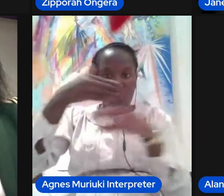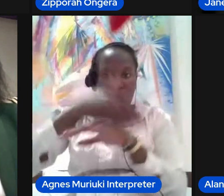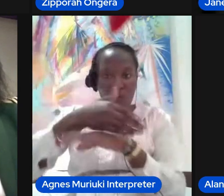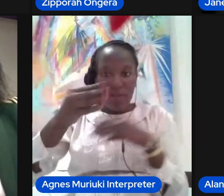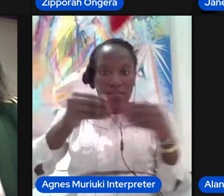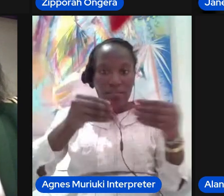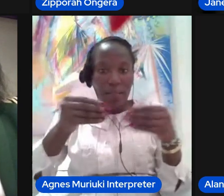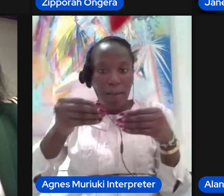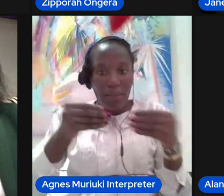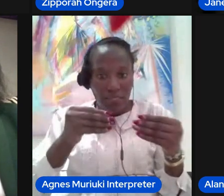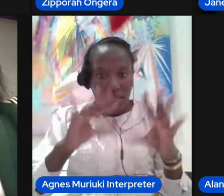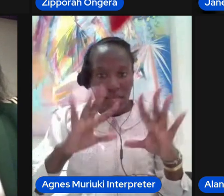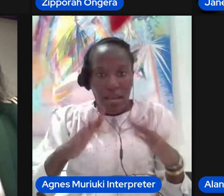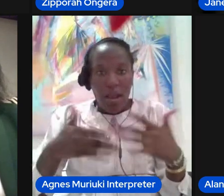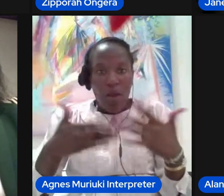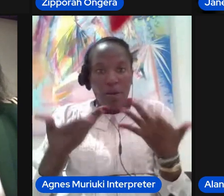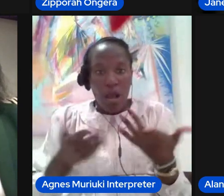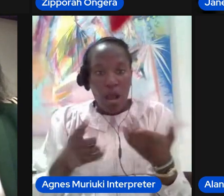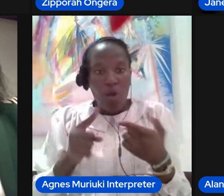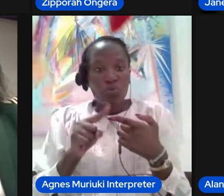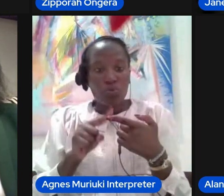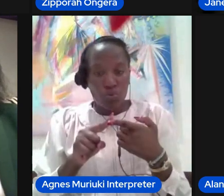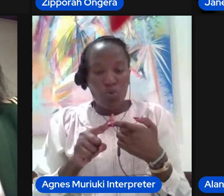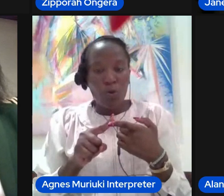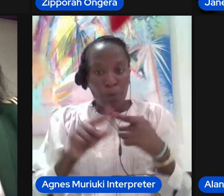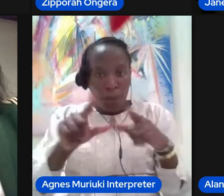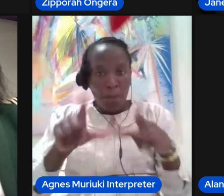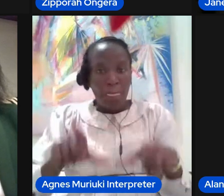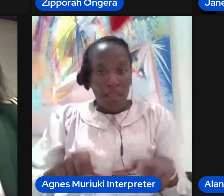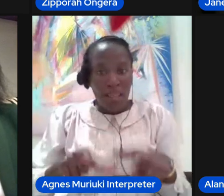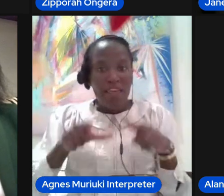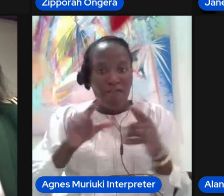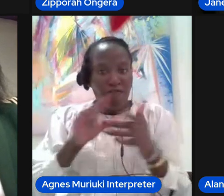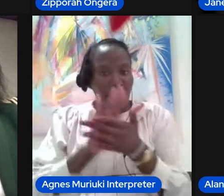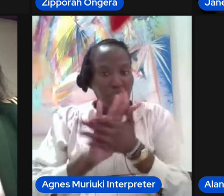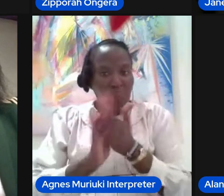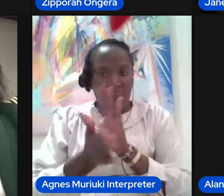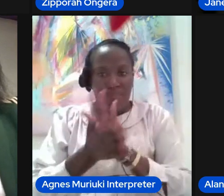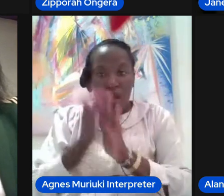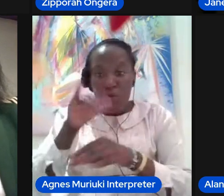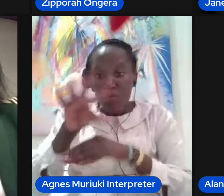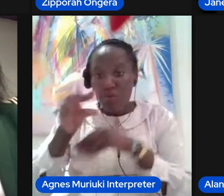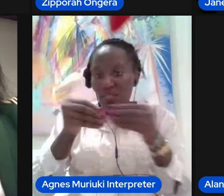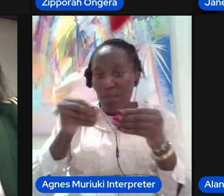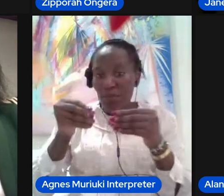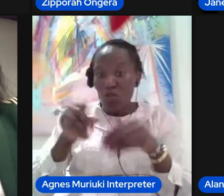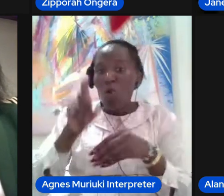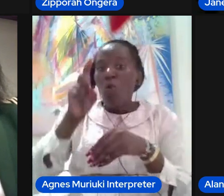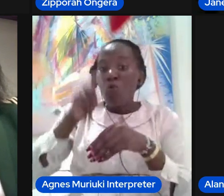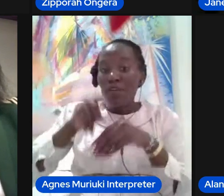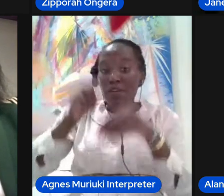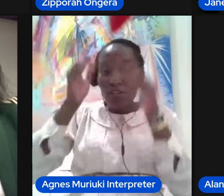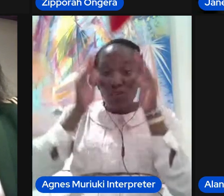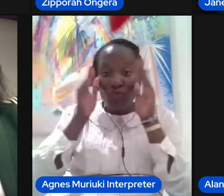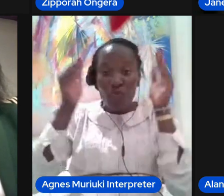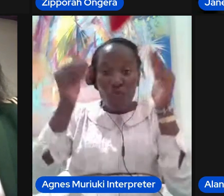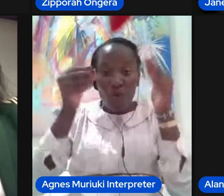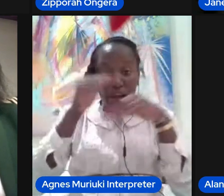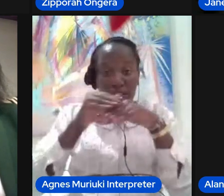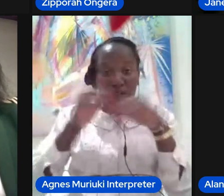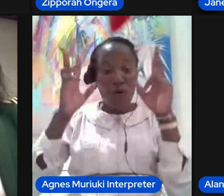bit like live without your disability. We should focus on issues